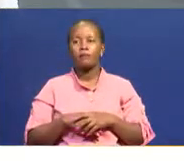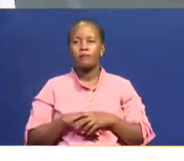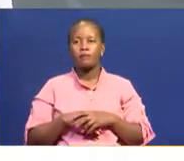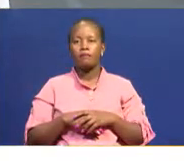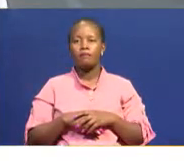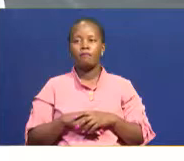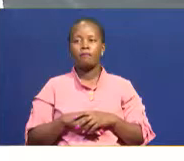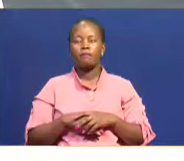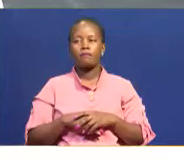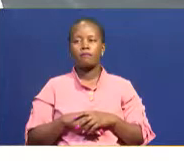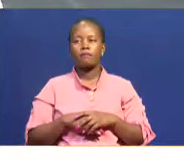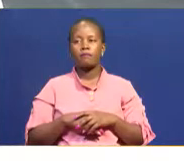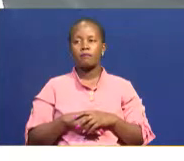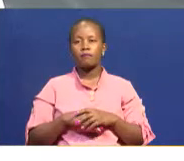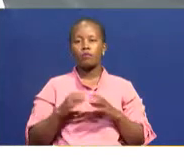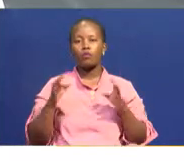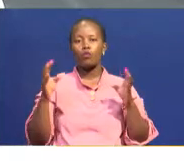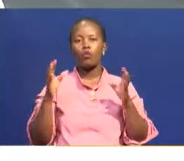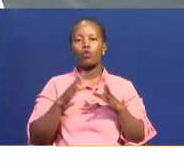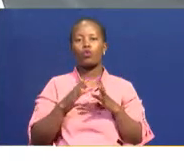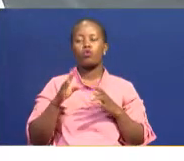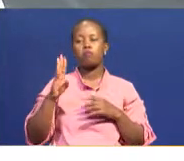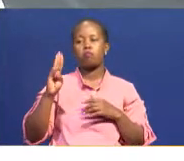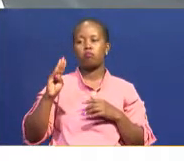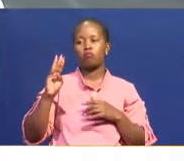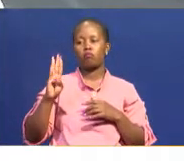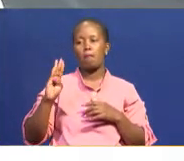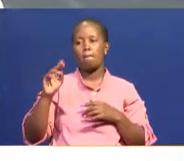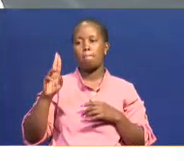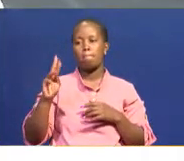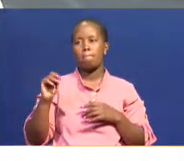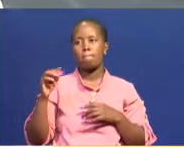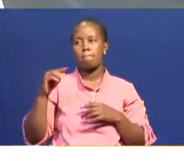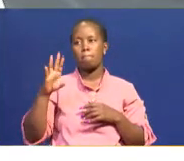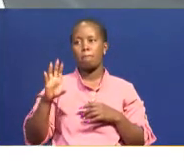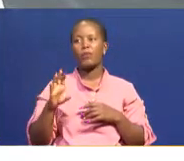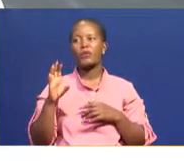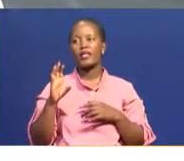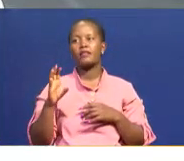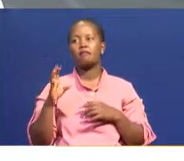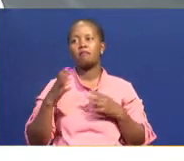The group Bunge la Mwananchi is now...